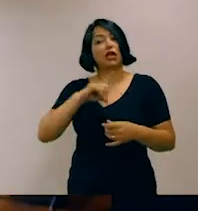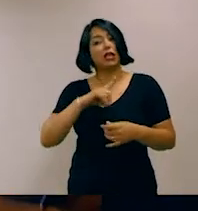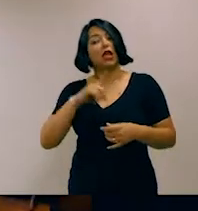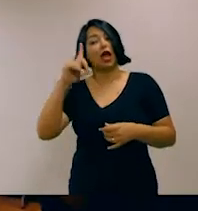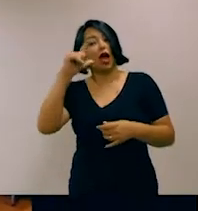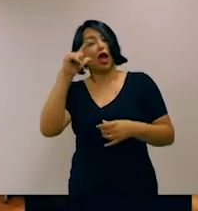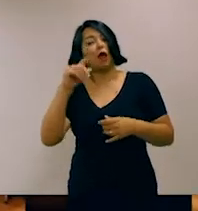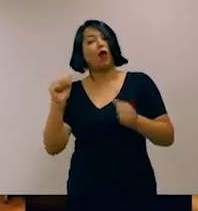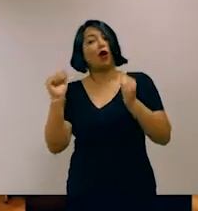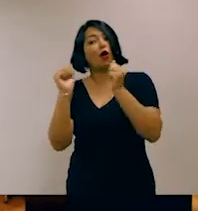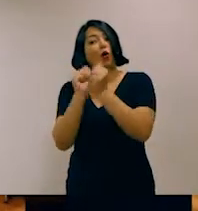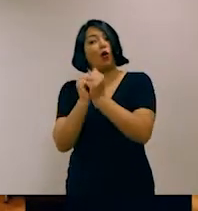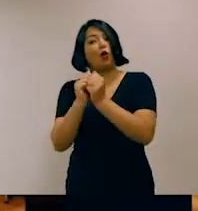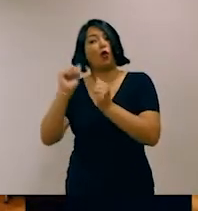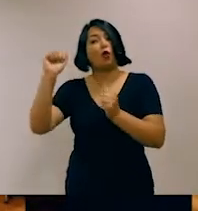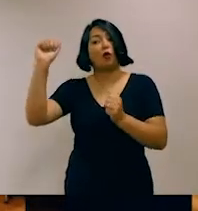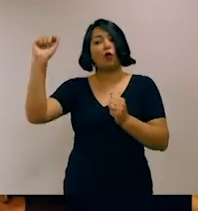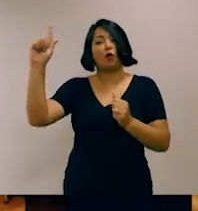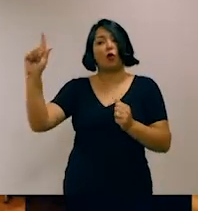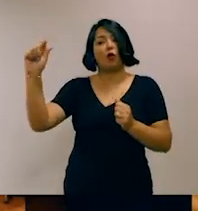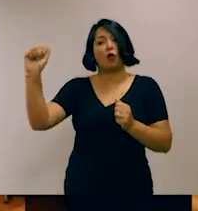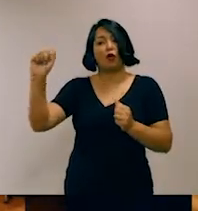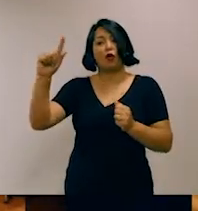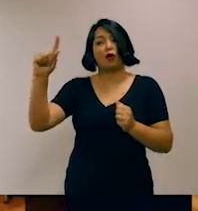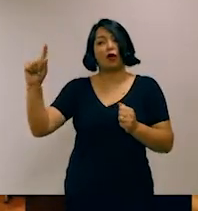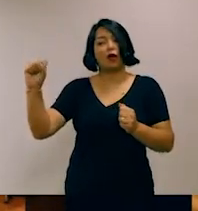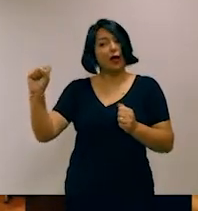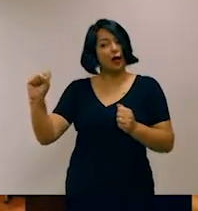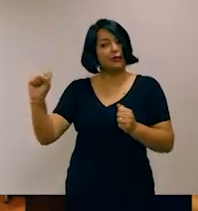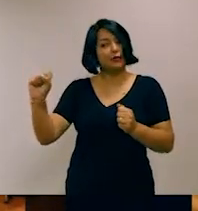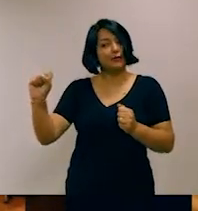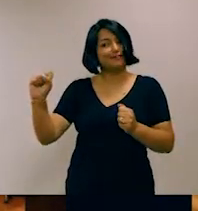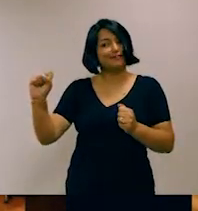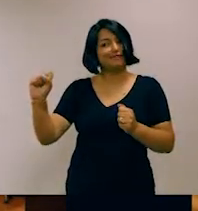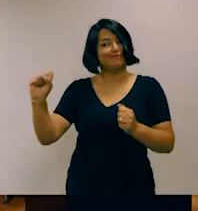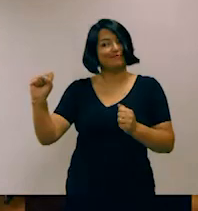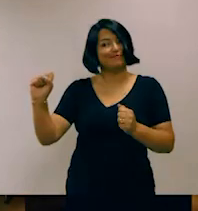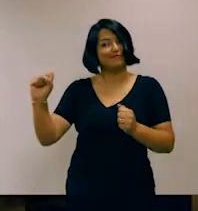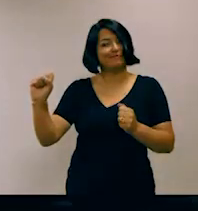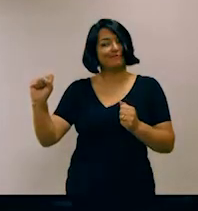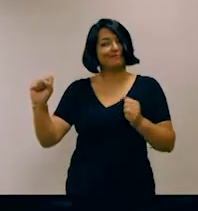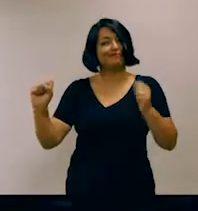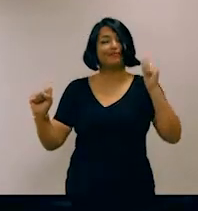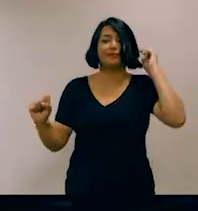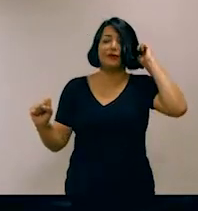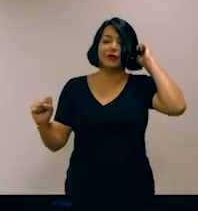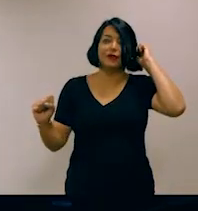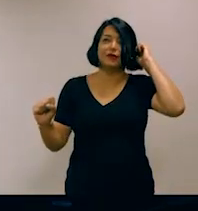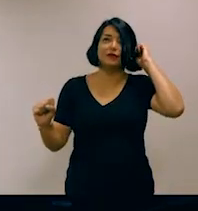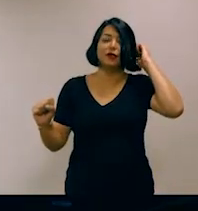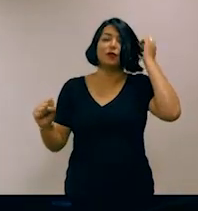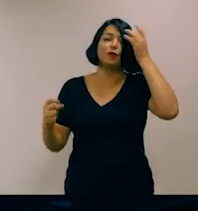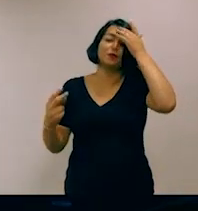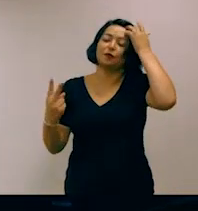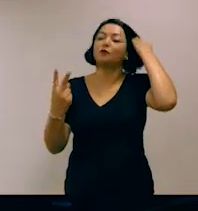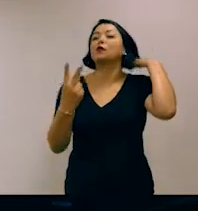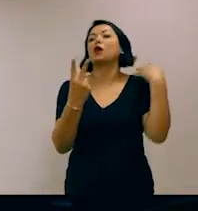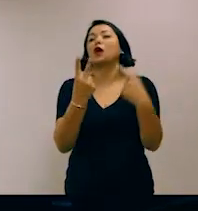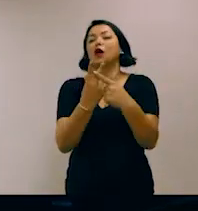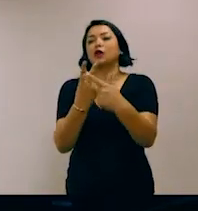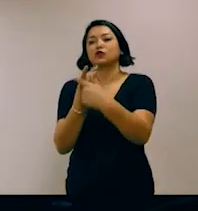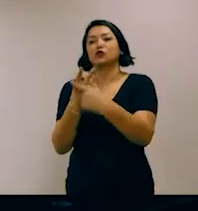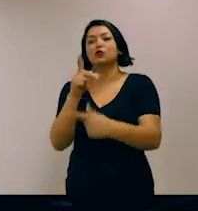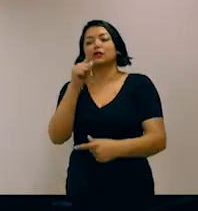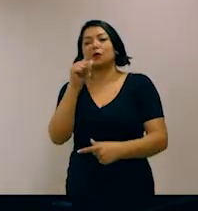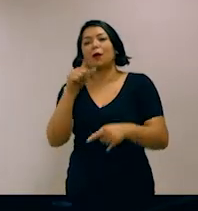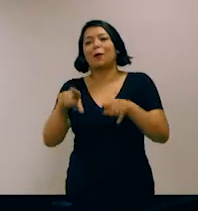if I remove the preposition with gas or without gas, with or without, it's going to be complicated.